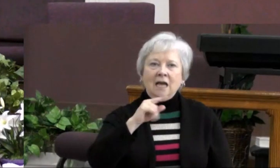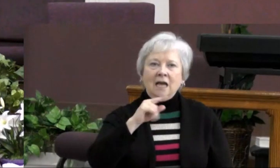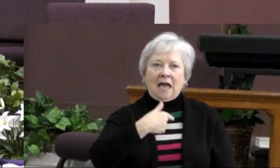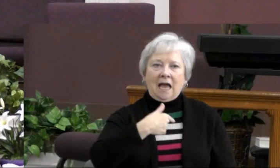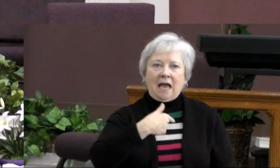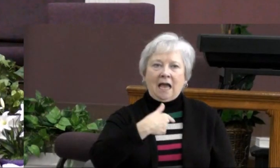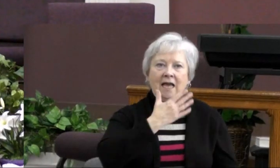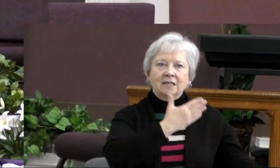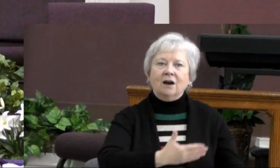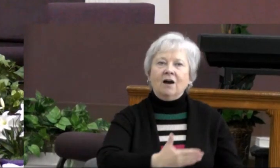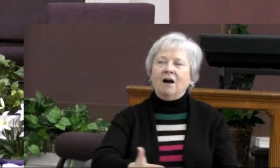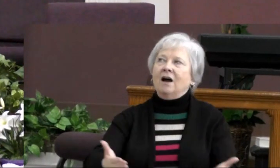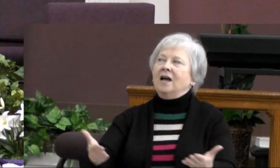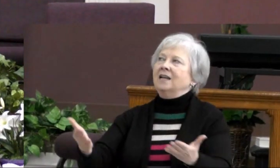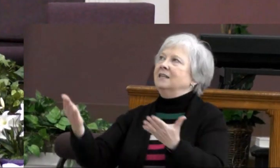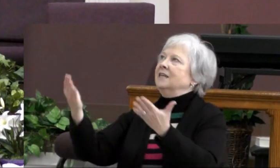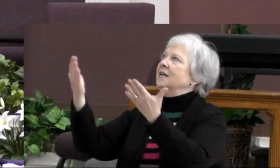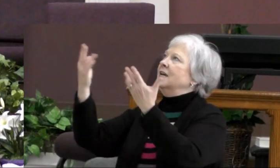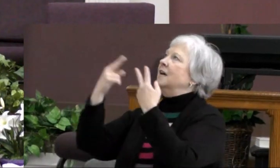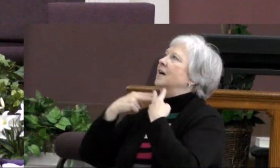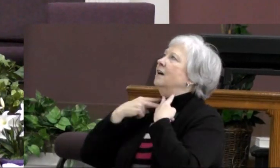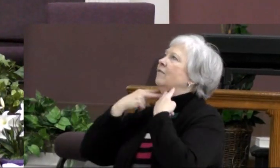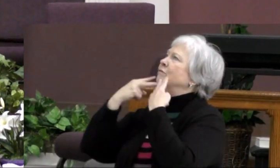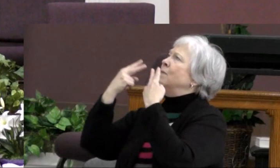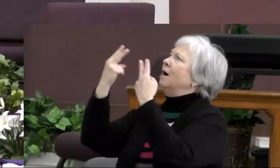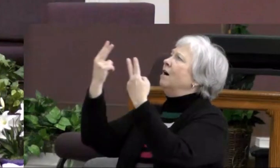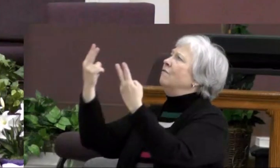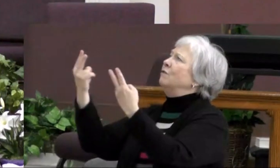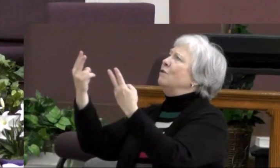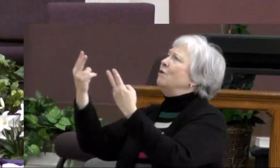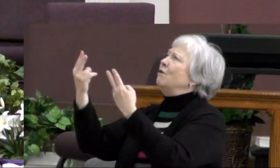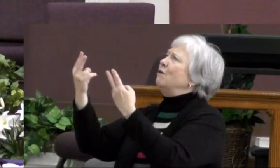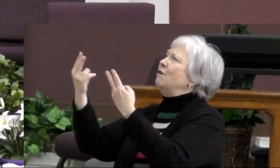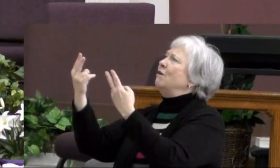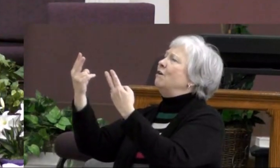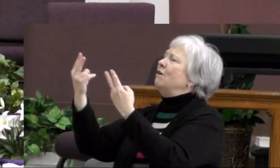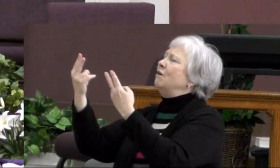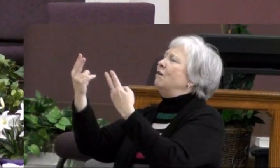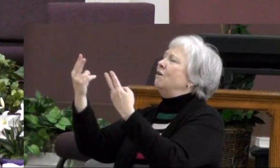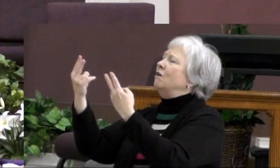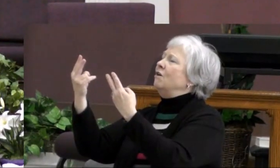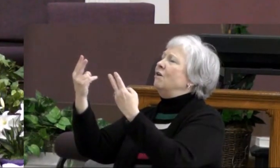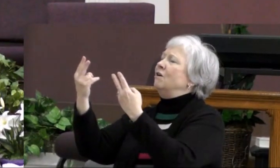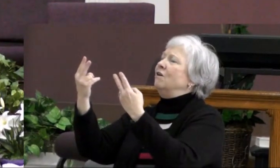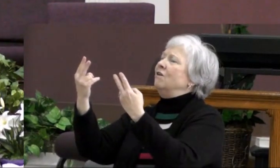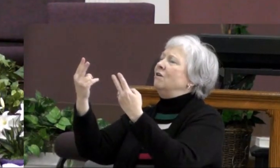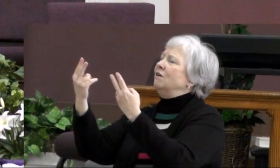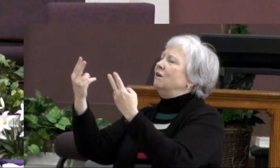Lord, and I lift my